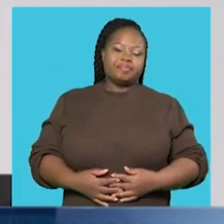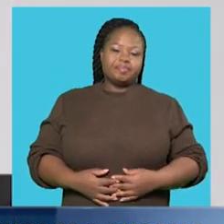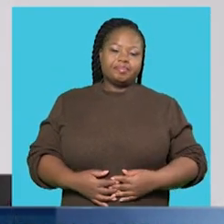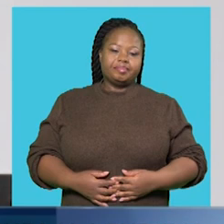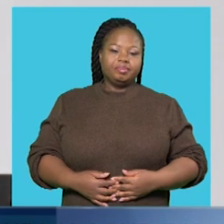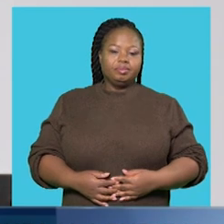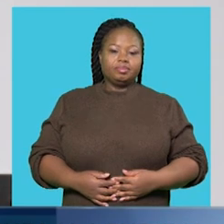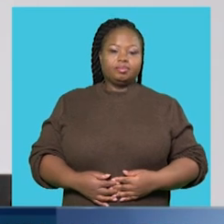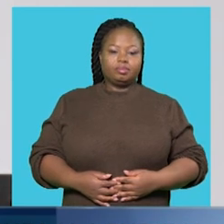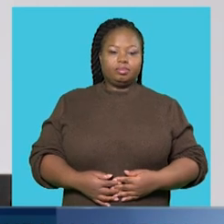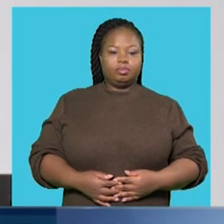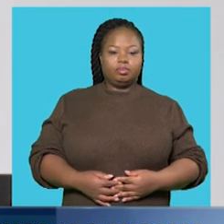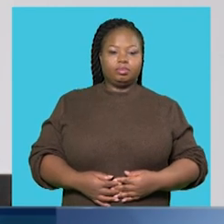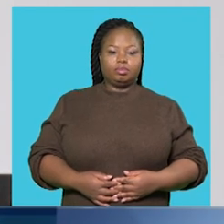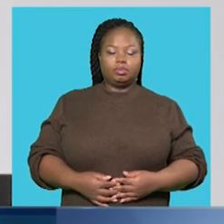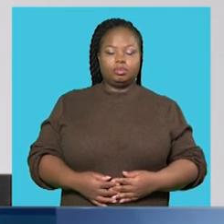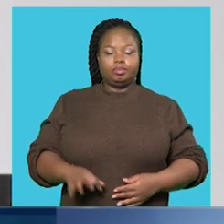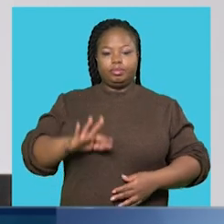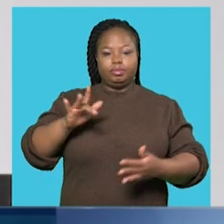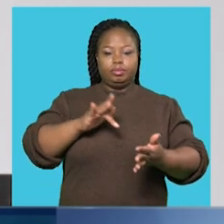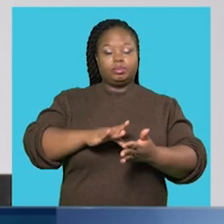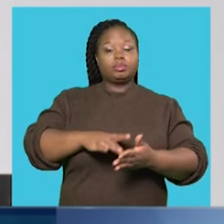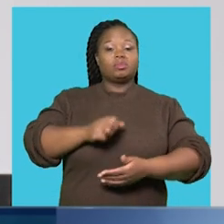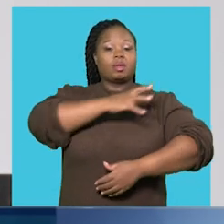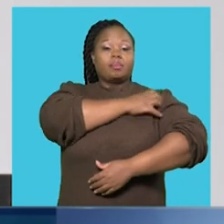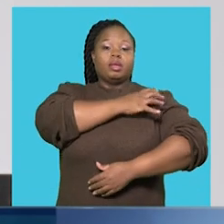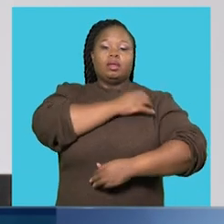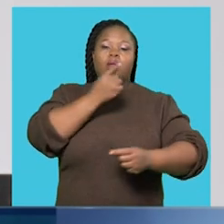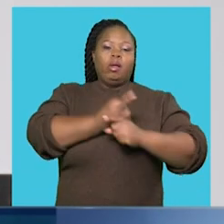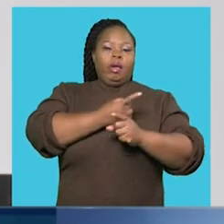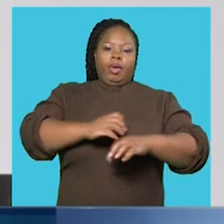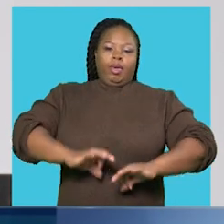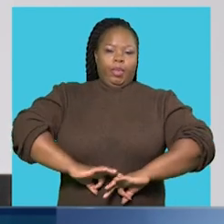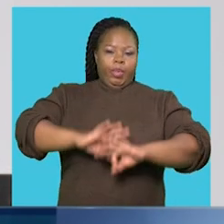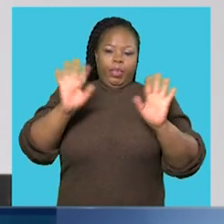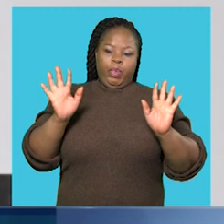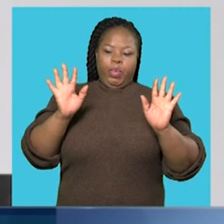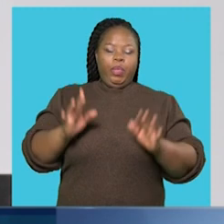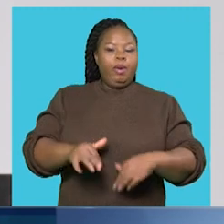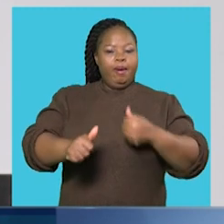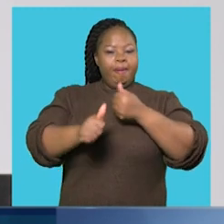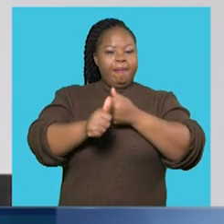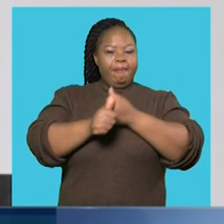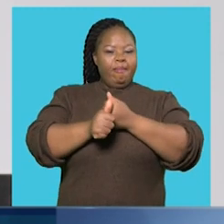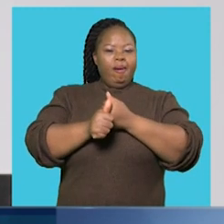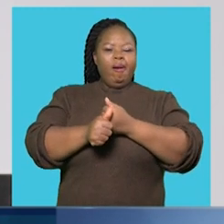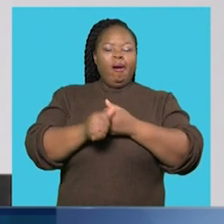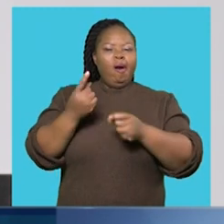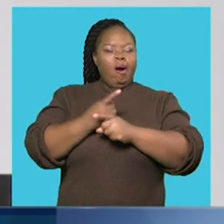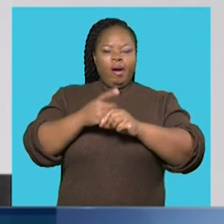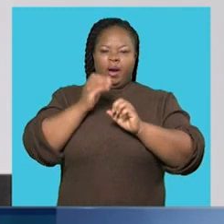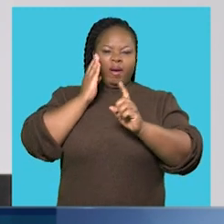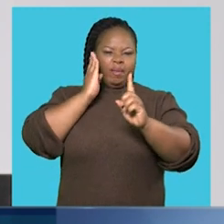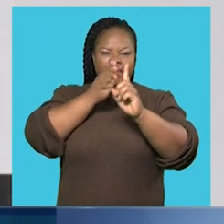Our position on Palestine has always been clear, consistent and convergent